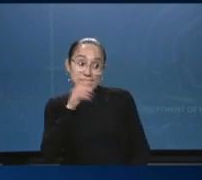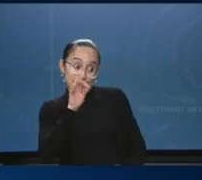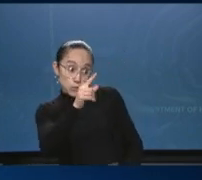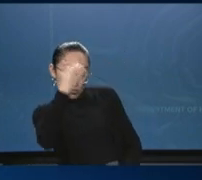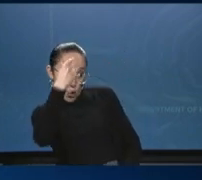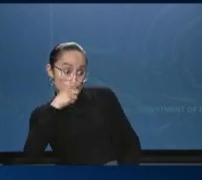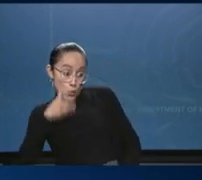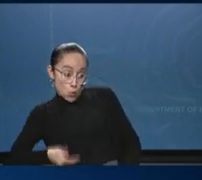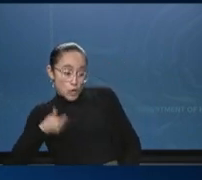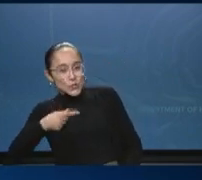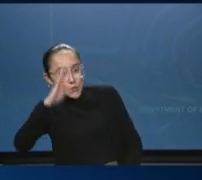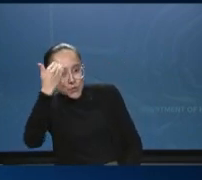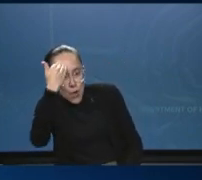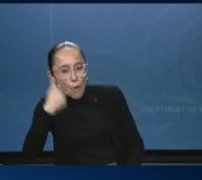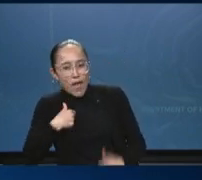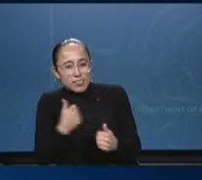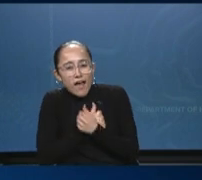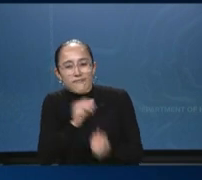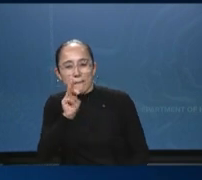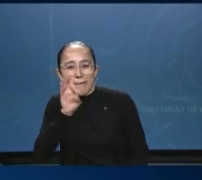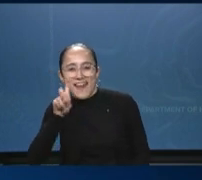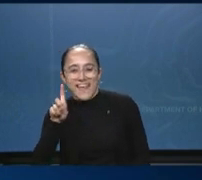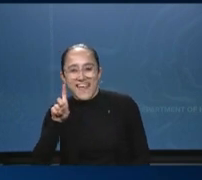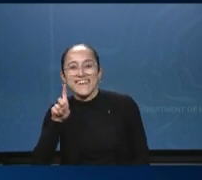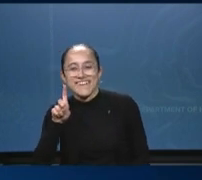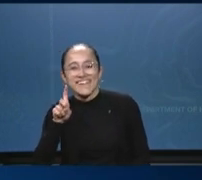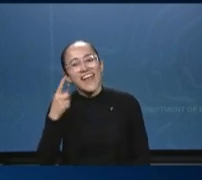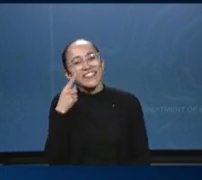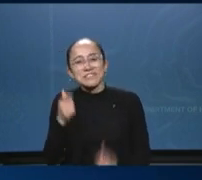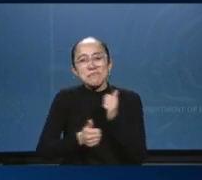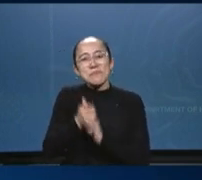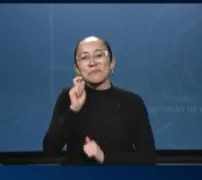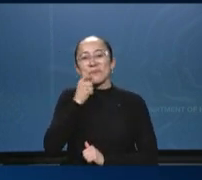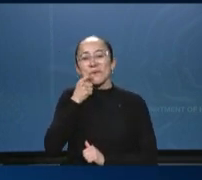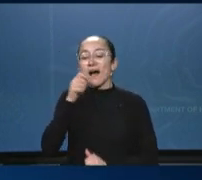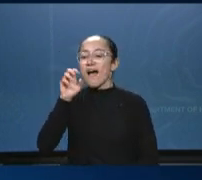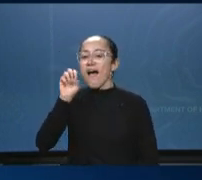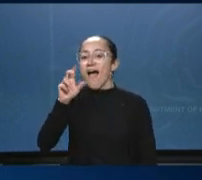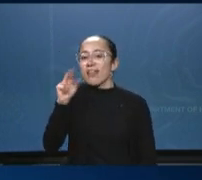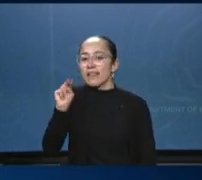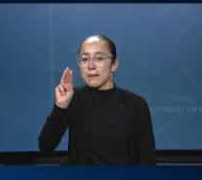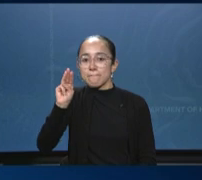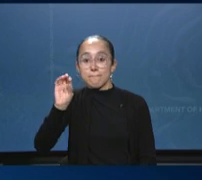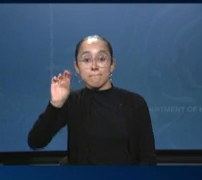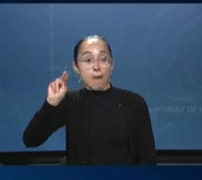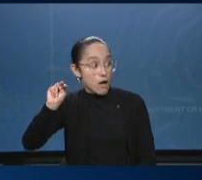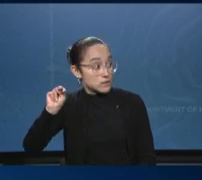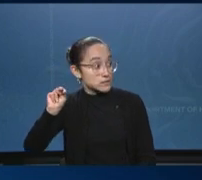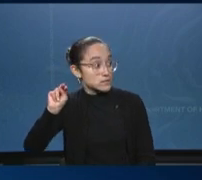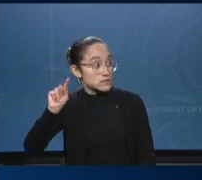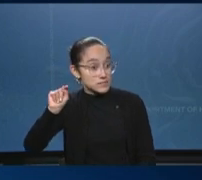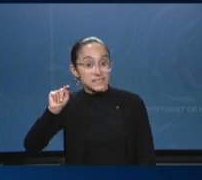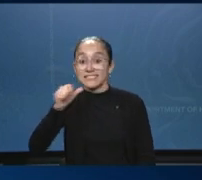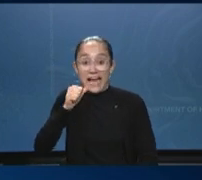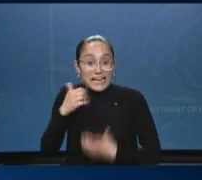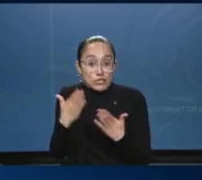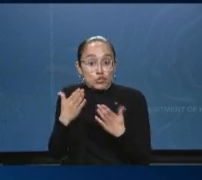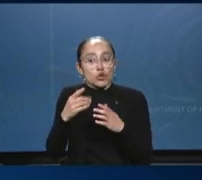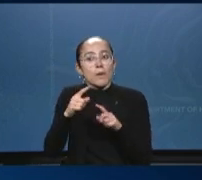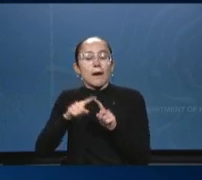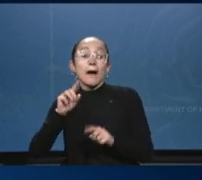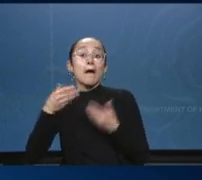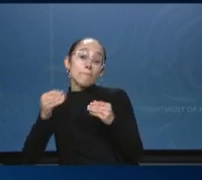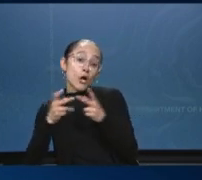think Medicaid is the coolest thing. And because Ellen Montz, director for SOCIO, is not here, I'd say Marketplace is pretty cool,